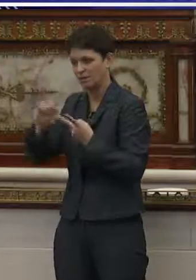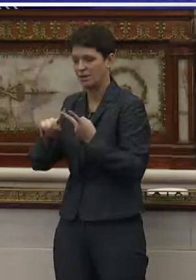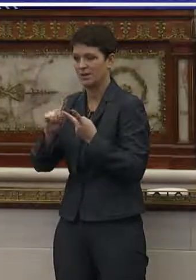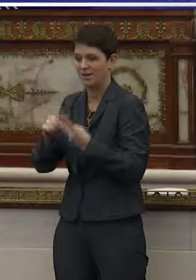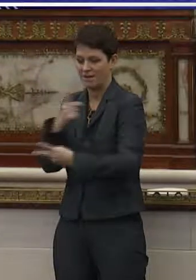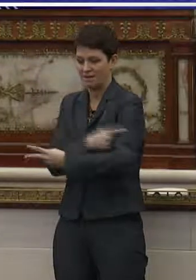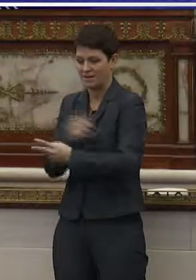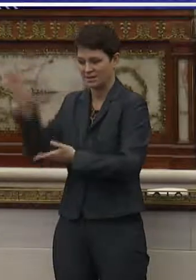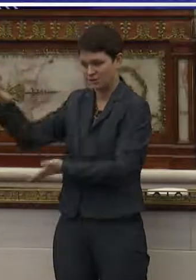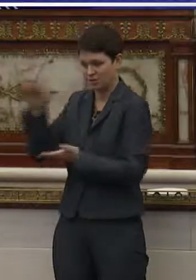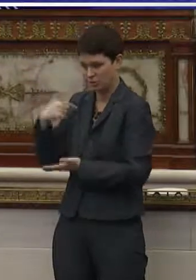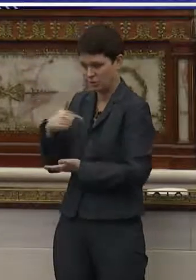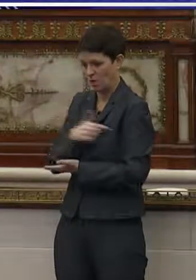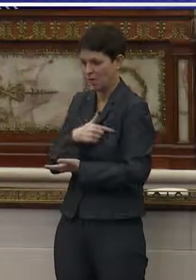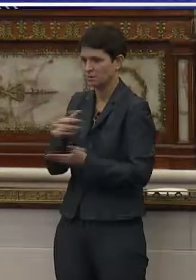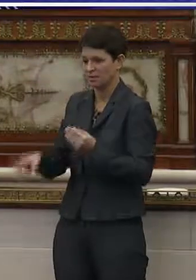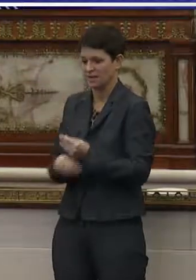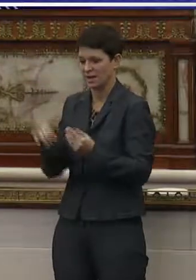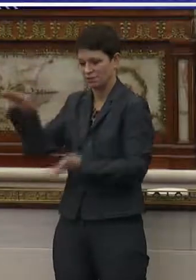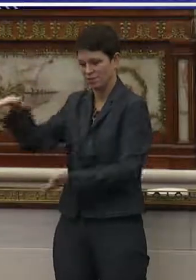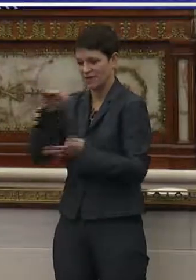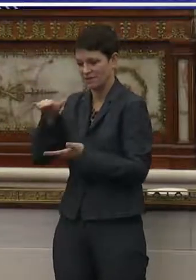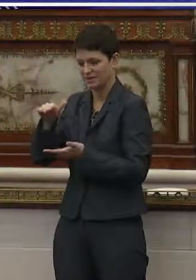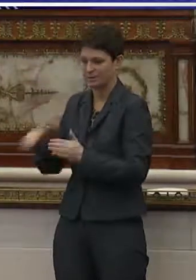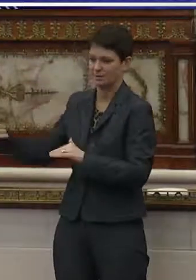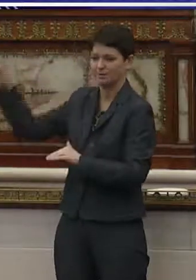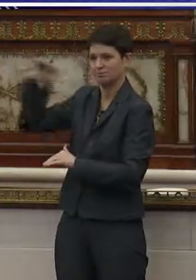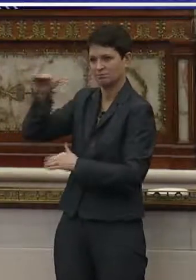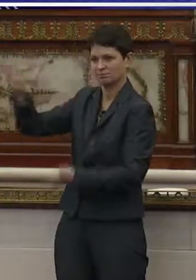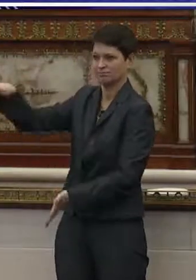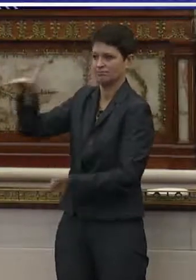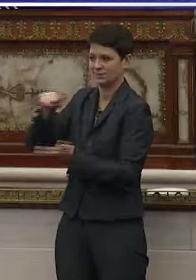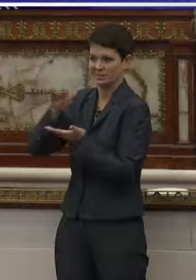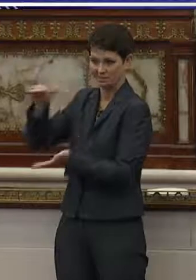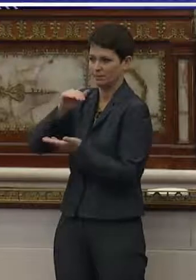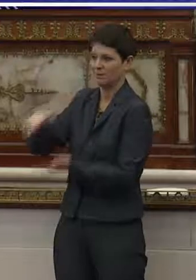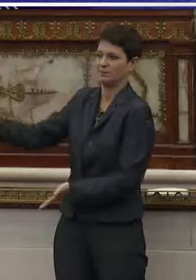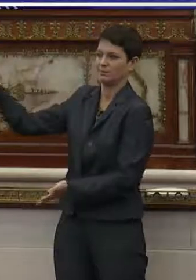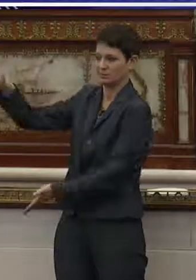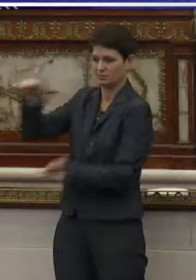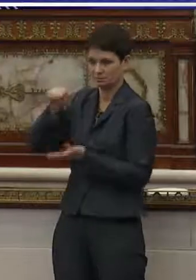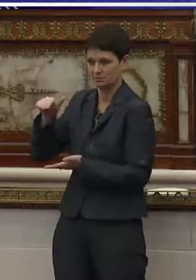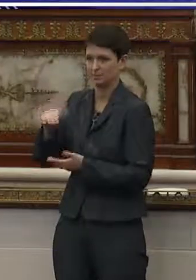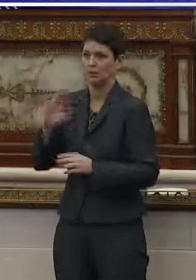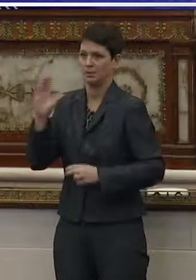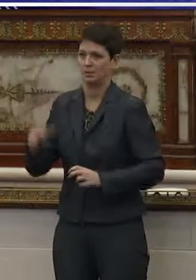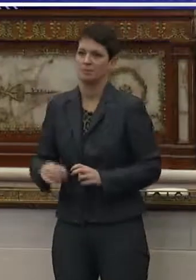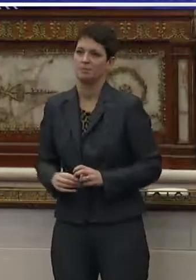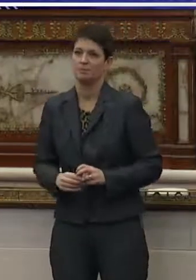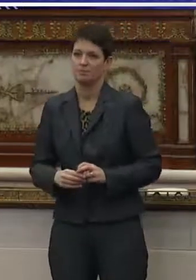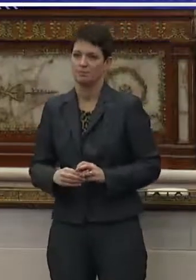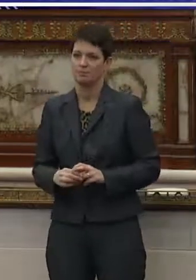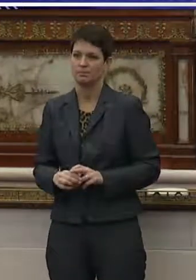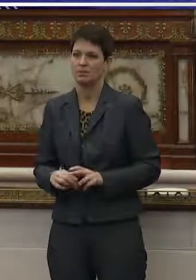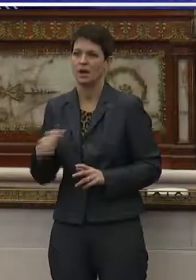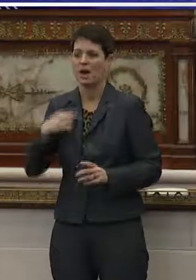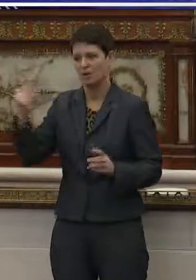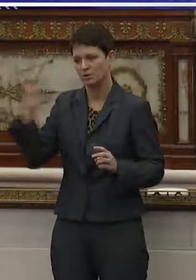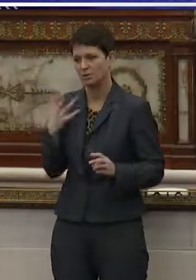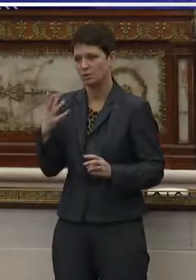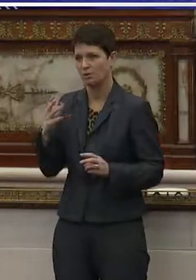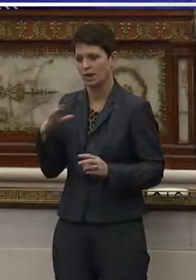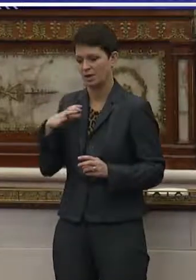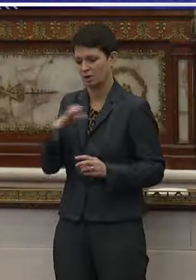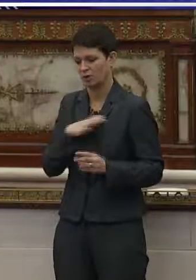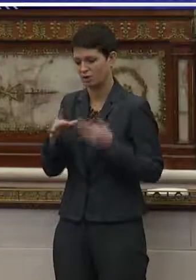vaccine that they ship to us, but it's extra vaccine on top of our current allotment of vaccine. So I was told by our